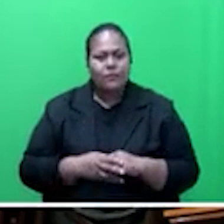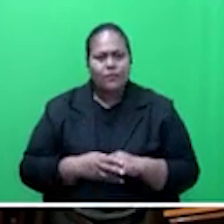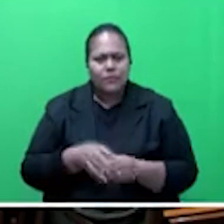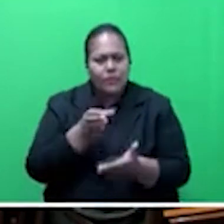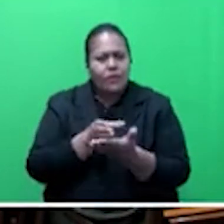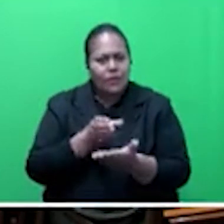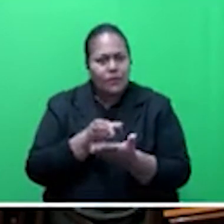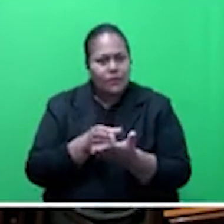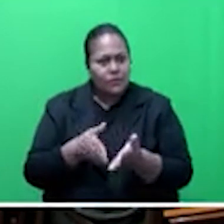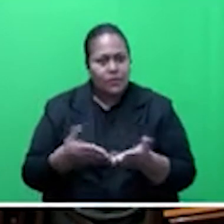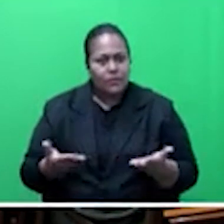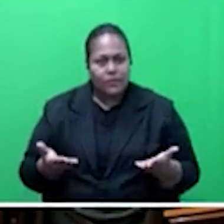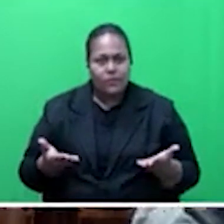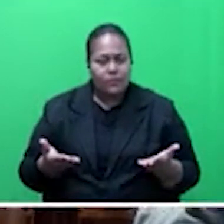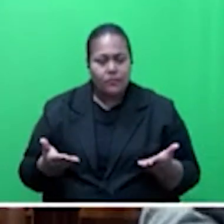corrections.